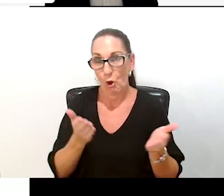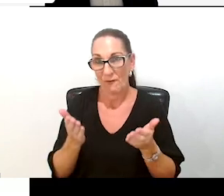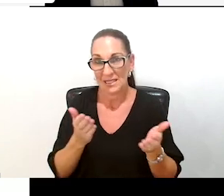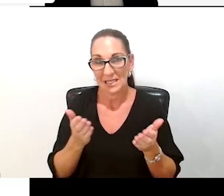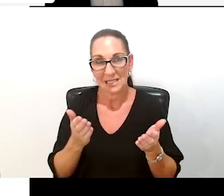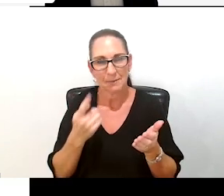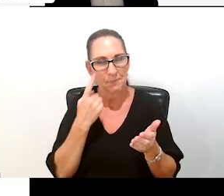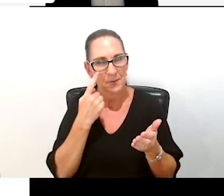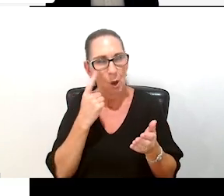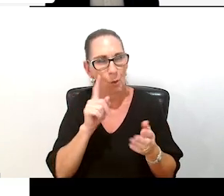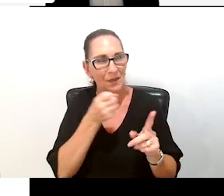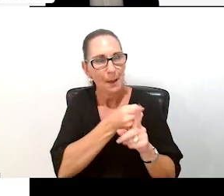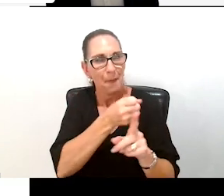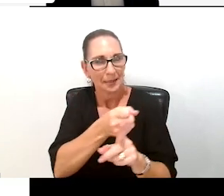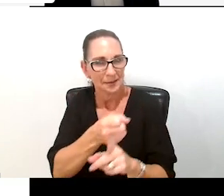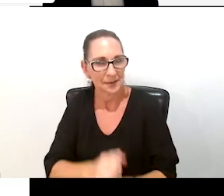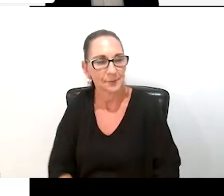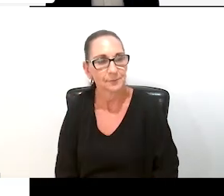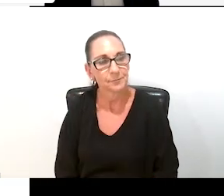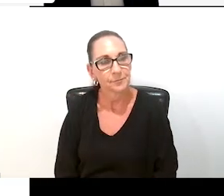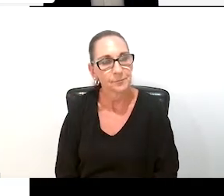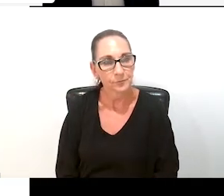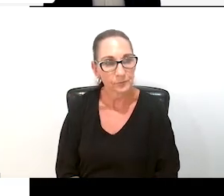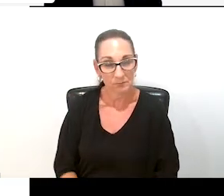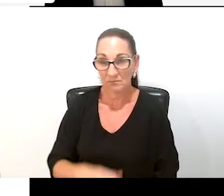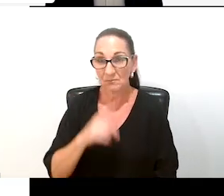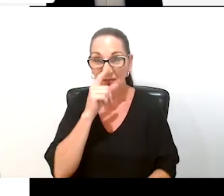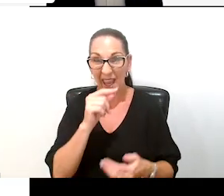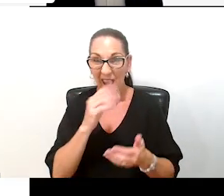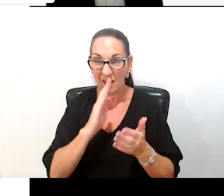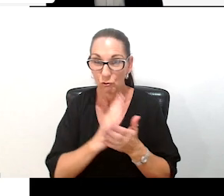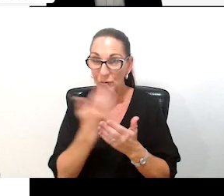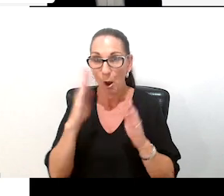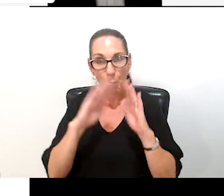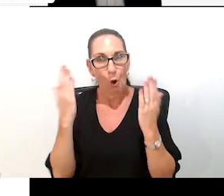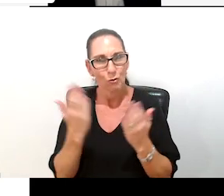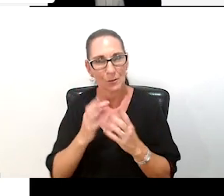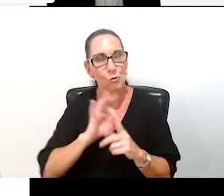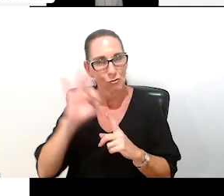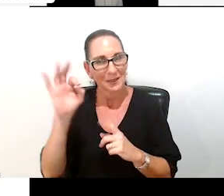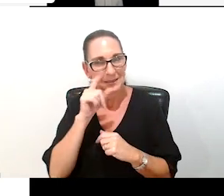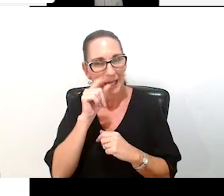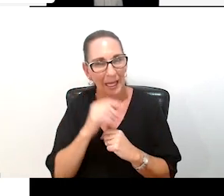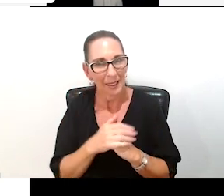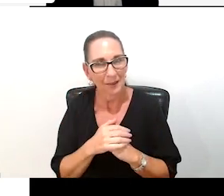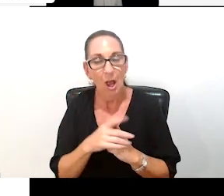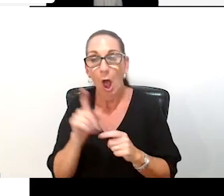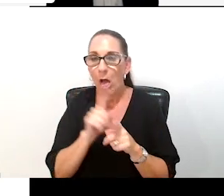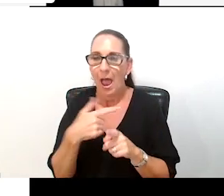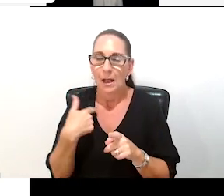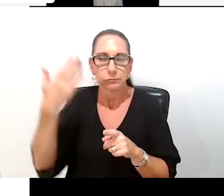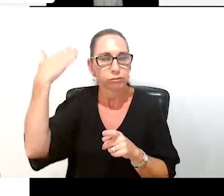its impact. The results can lead to real-world improvement. An example is some of the earlier work